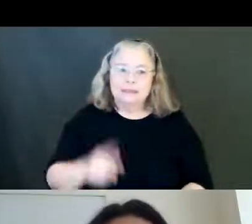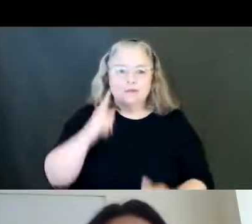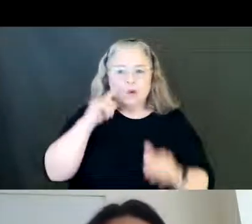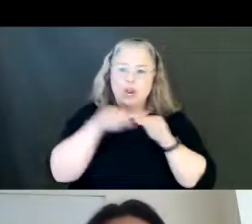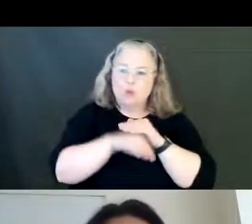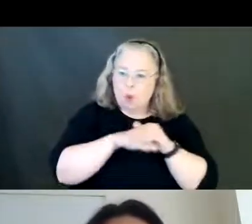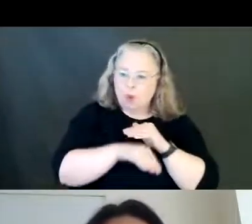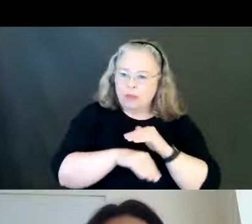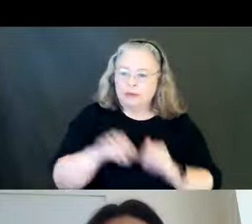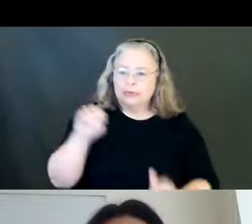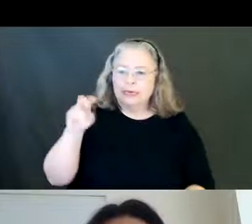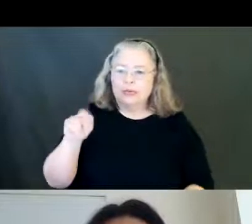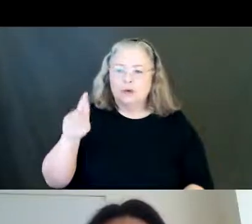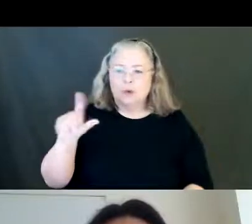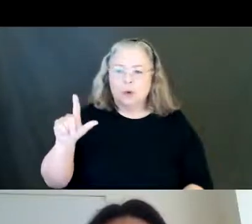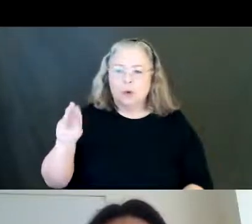Enrollment.